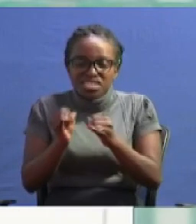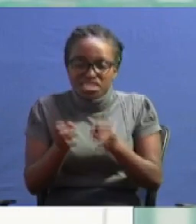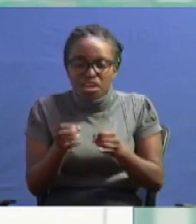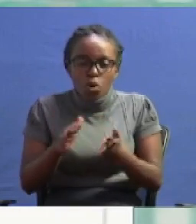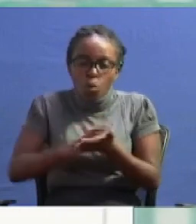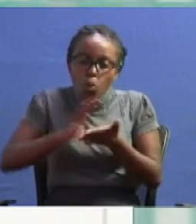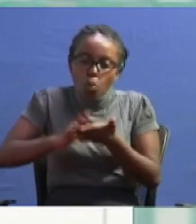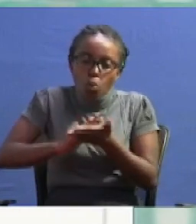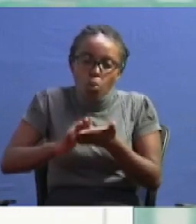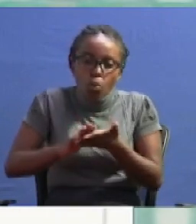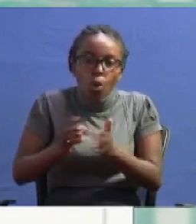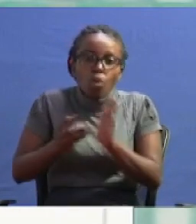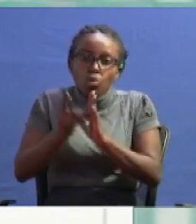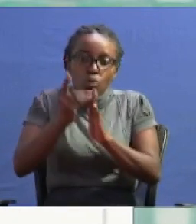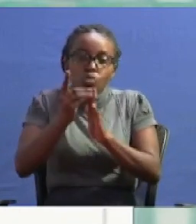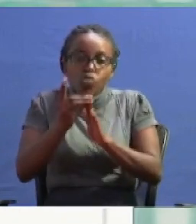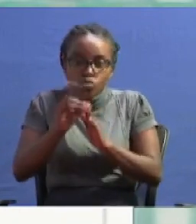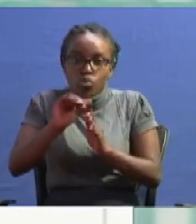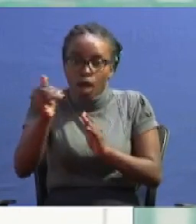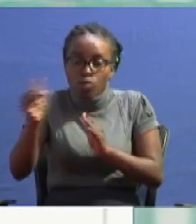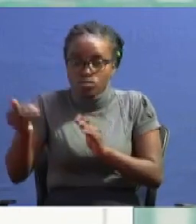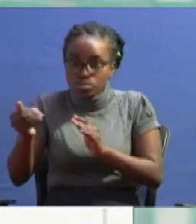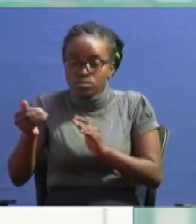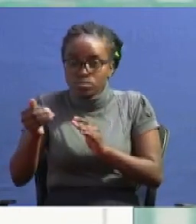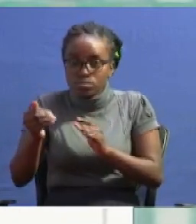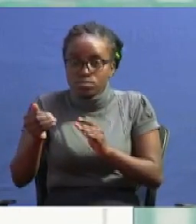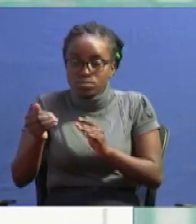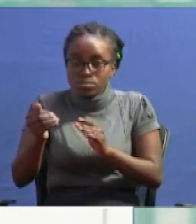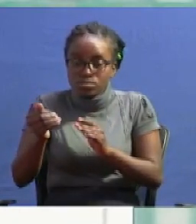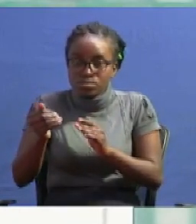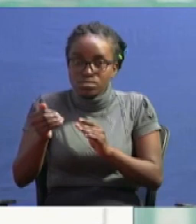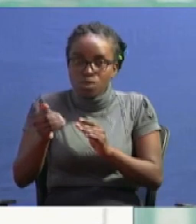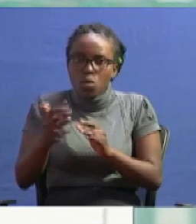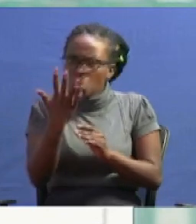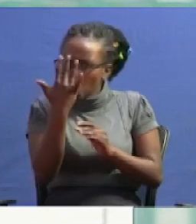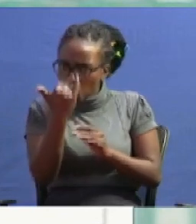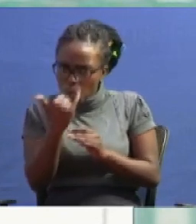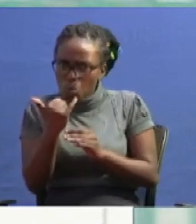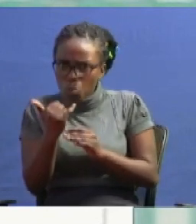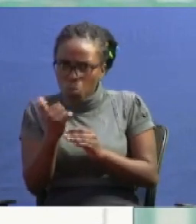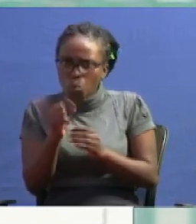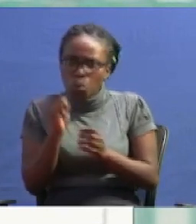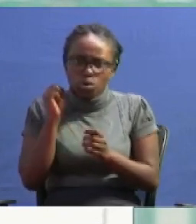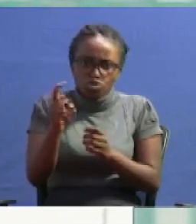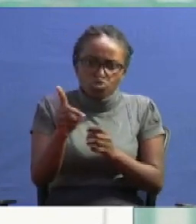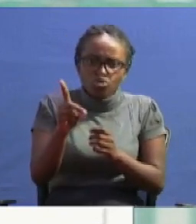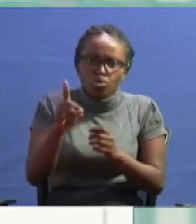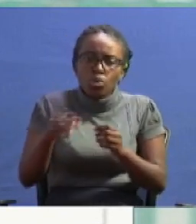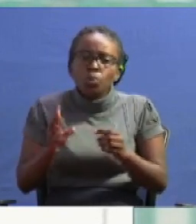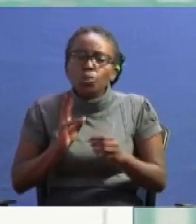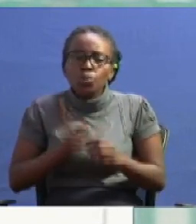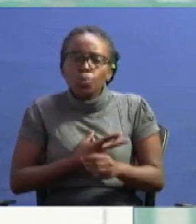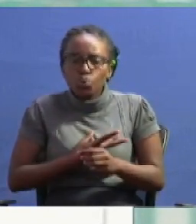in this maybe marginalized counties. What is wrong with that? Why should we offer the equalization fund and